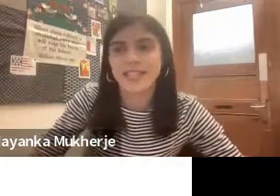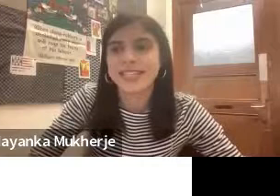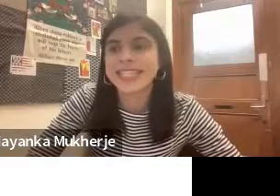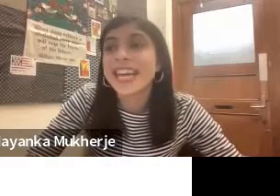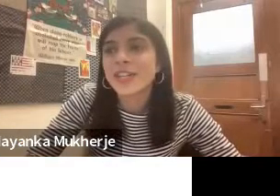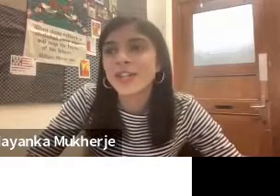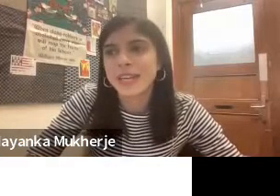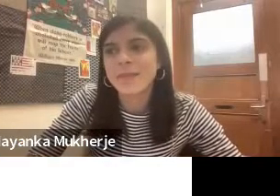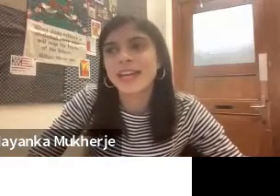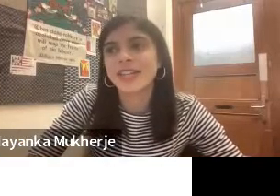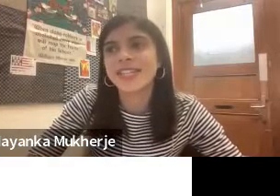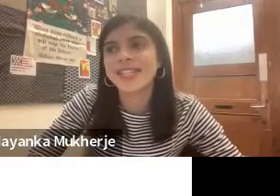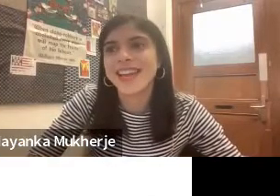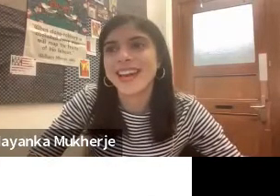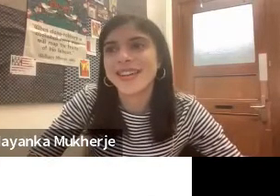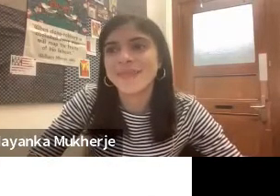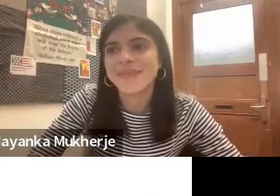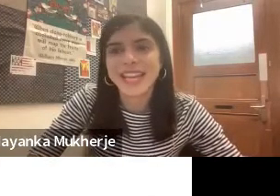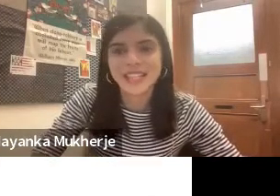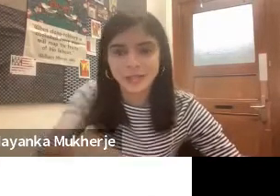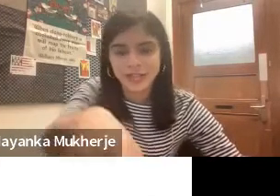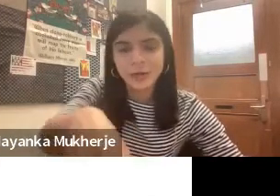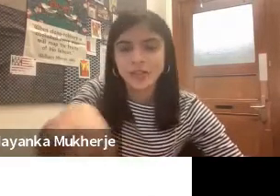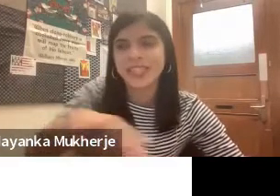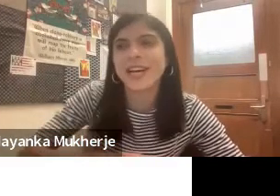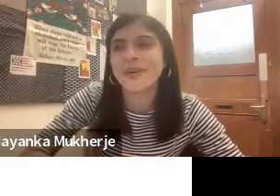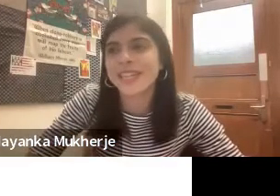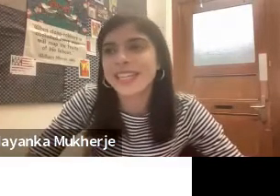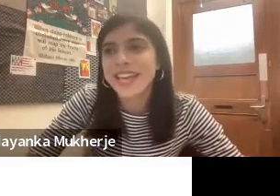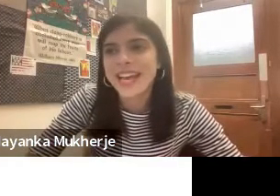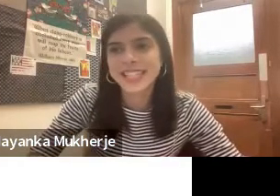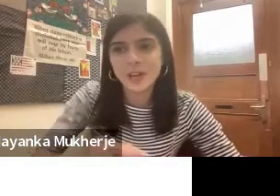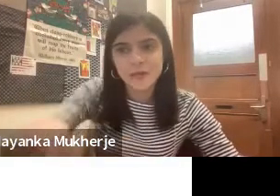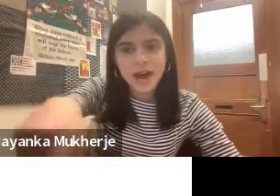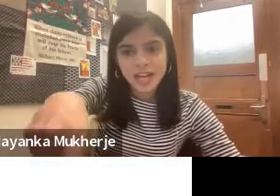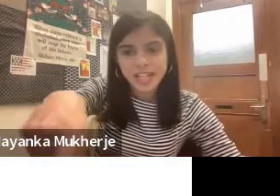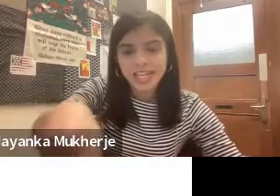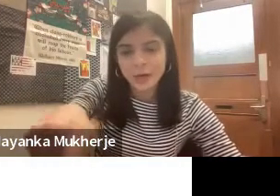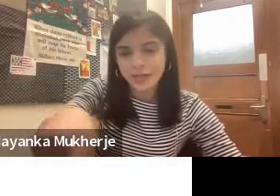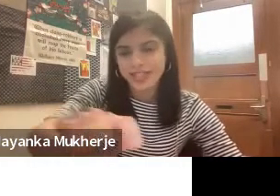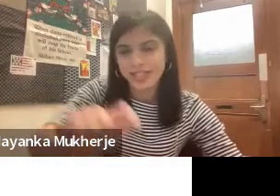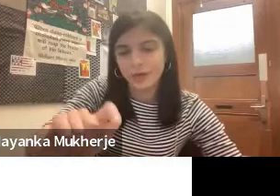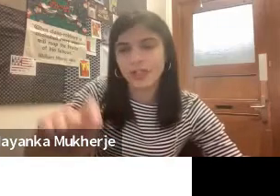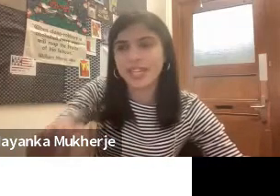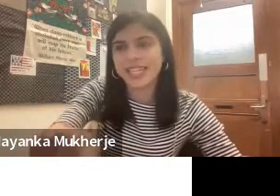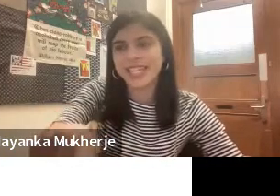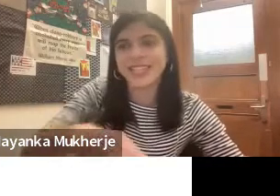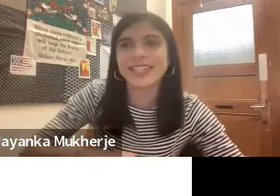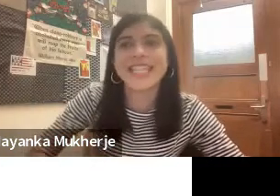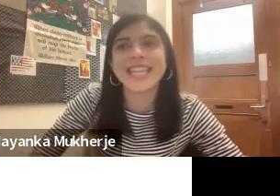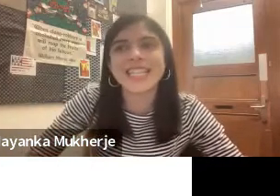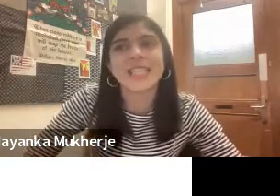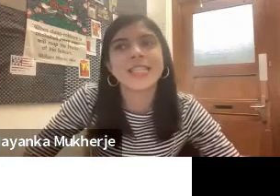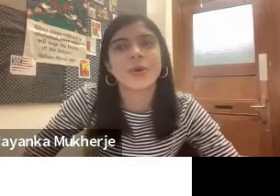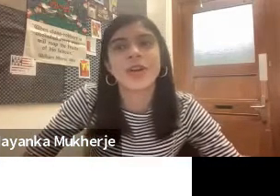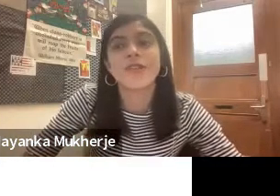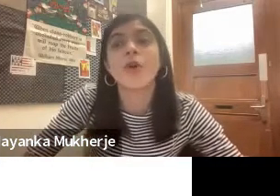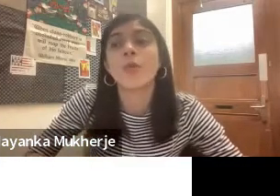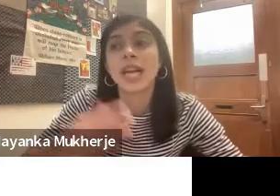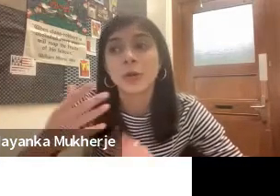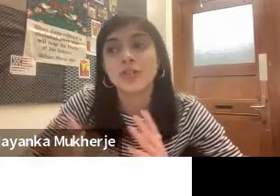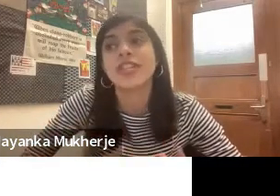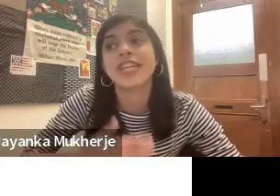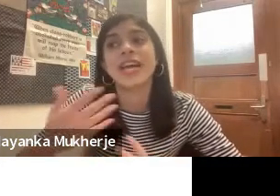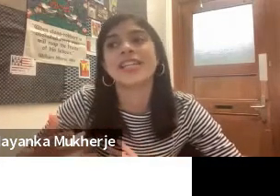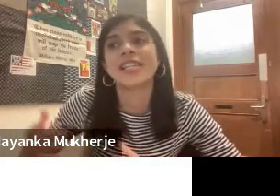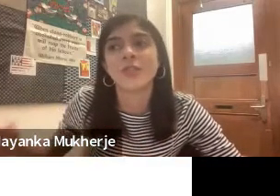is a sketch made by Chris, and you can notice how he has kind of marked out, with shading the dents in the soil